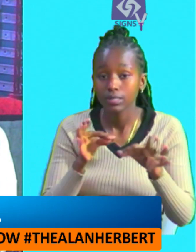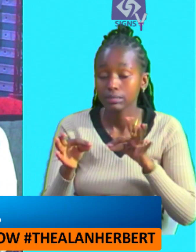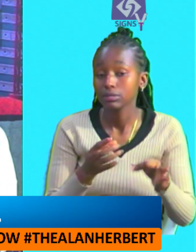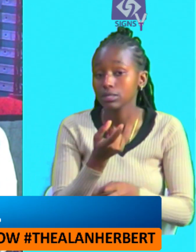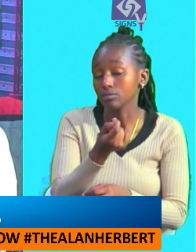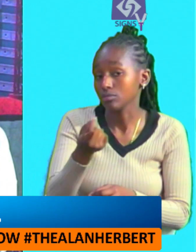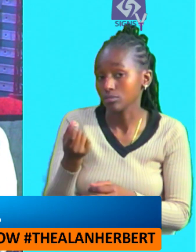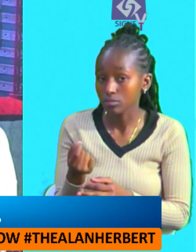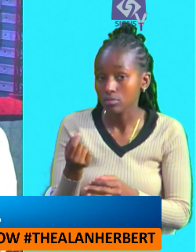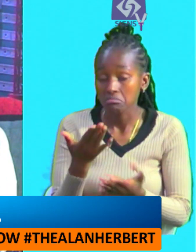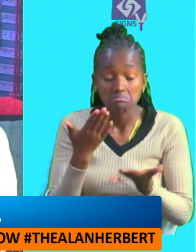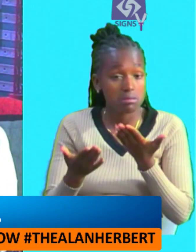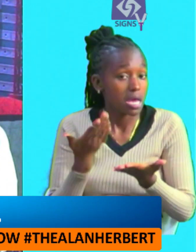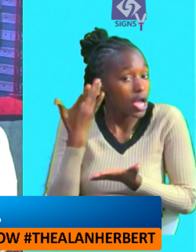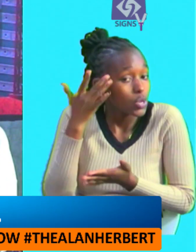nataka, because